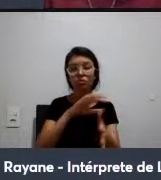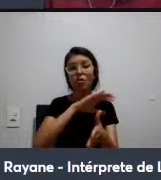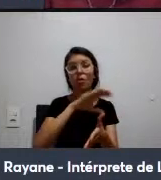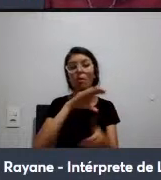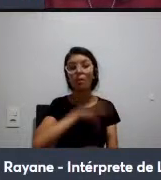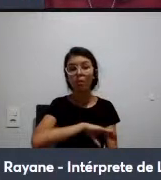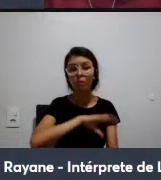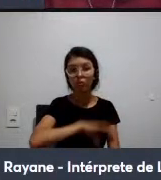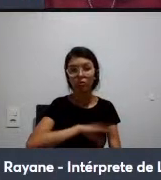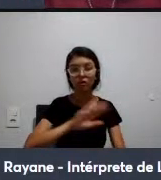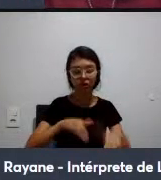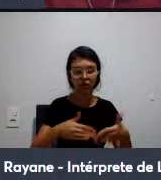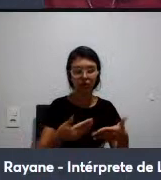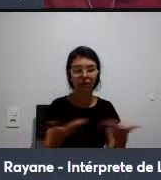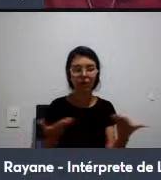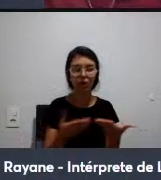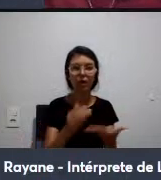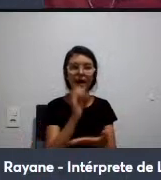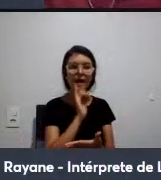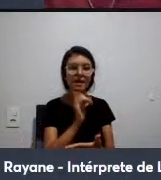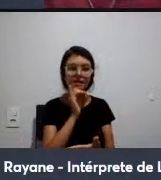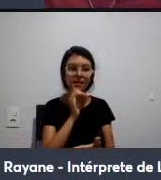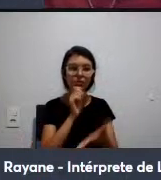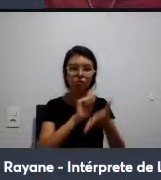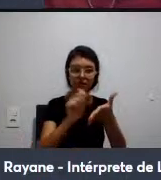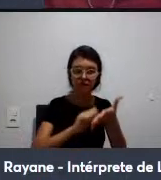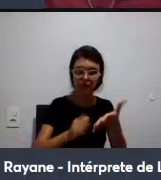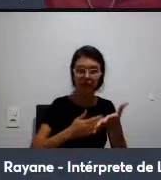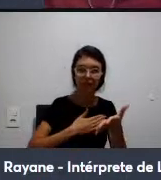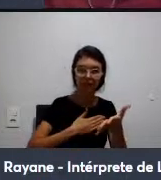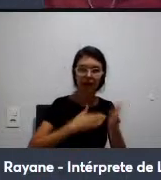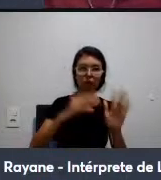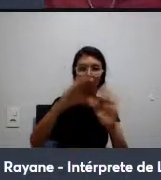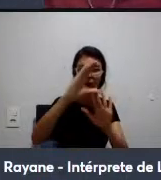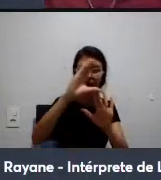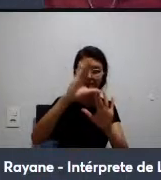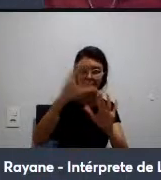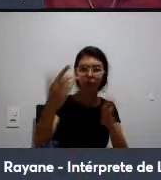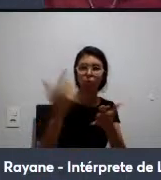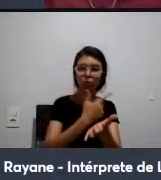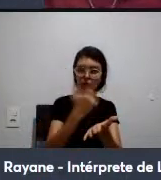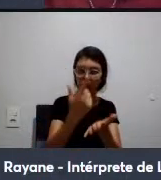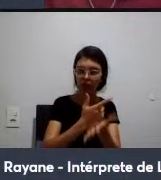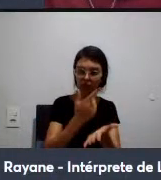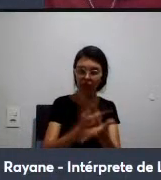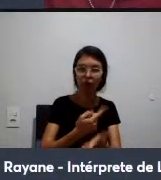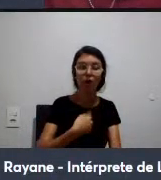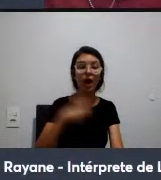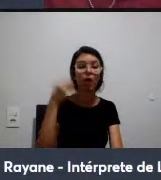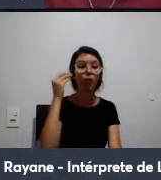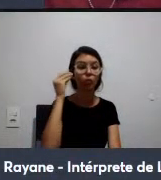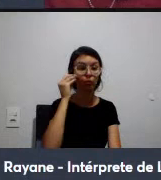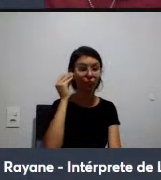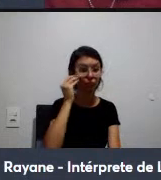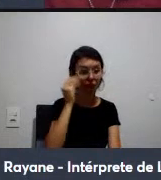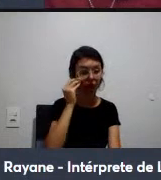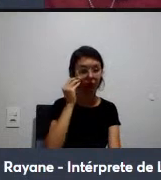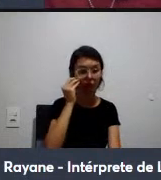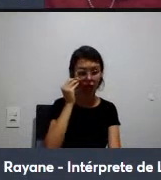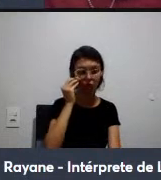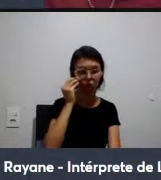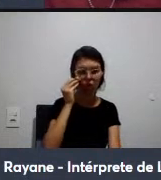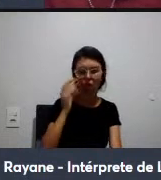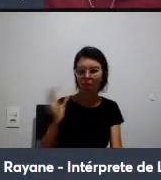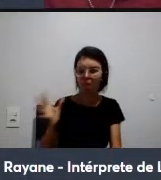de escrita, de um capítulo de um livro, em que eu tento abstrair,